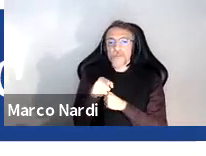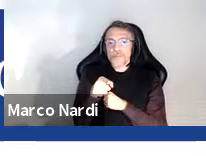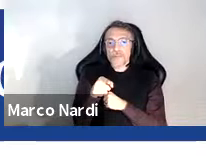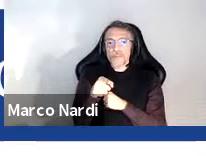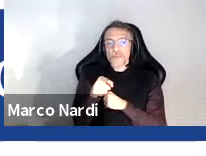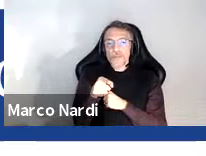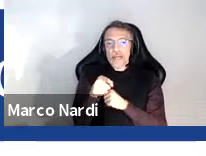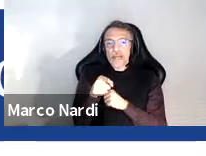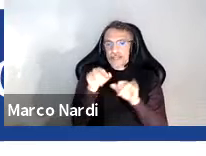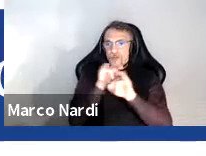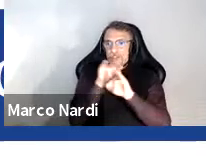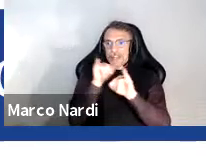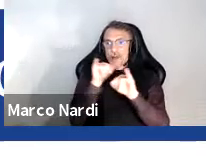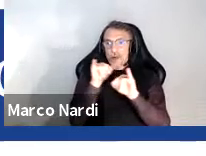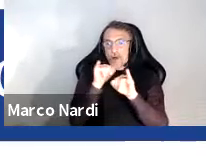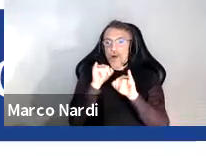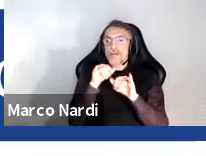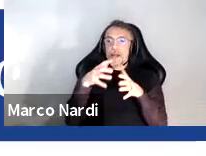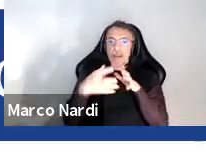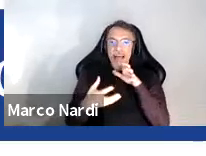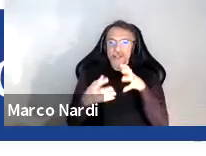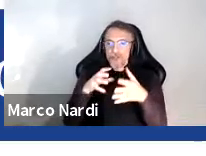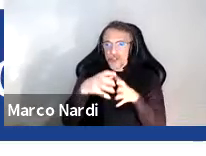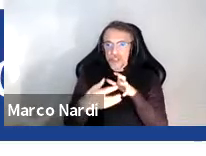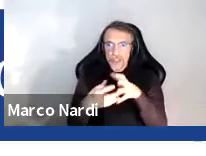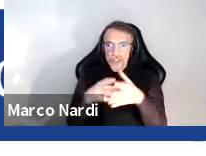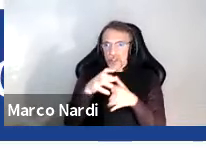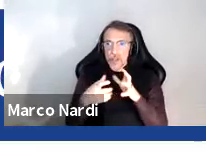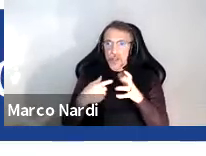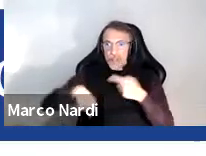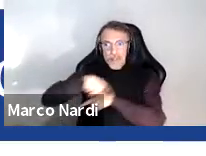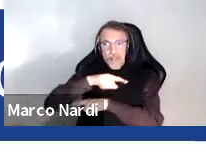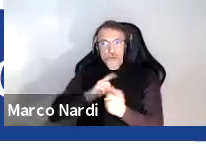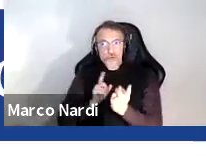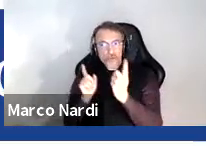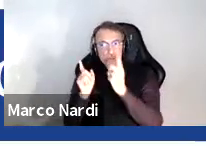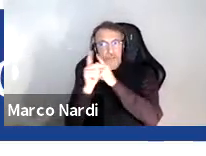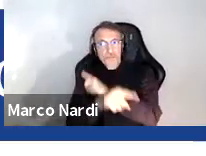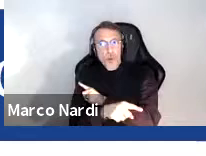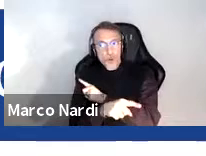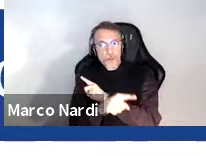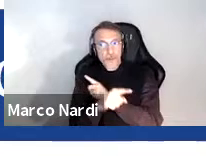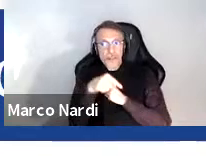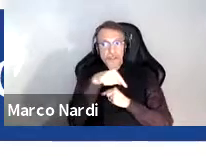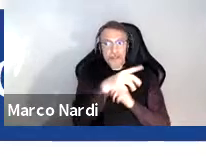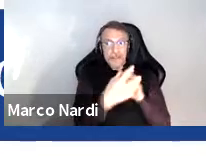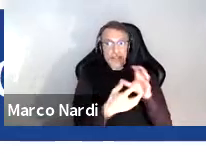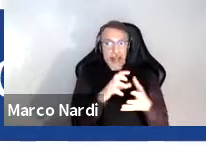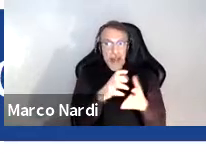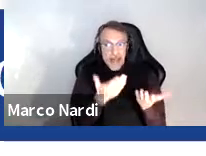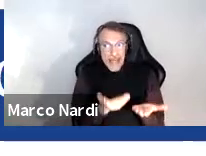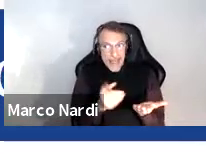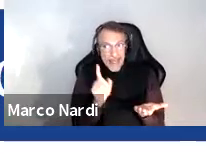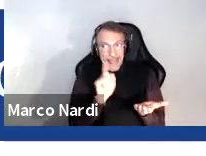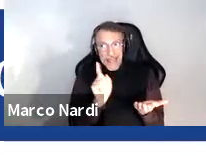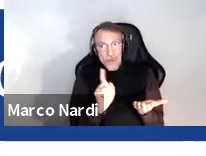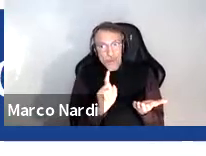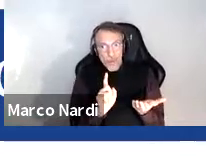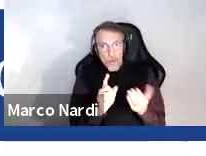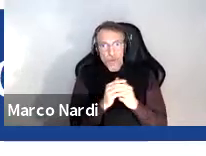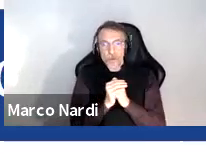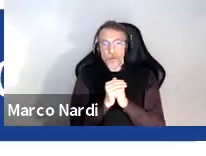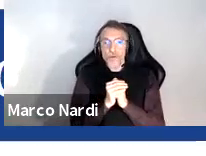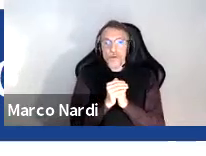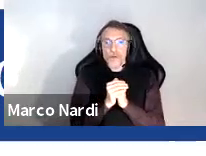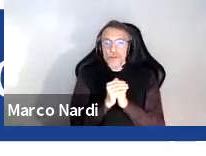critical dimension is the response to the crisis. What will be our response to the current dynamics? Okay, all loose and less loose